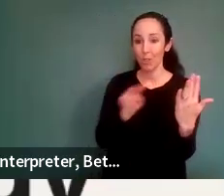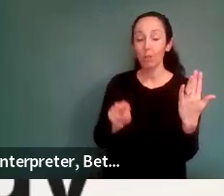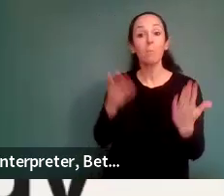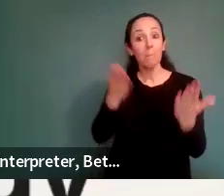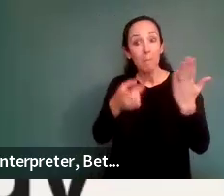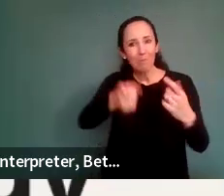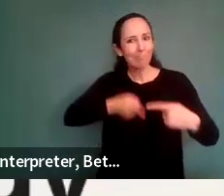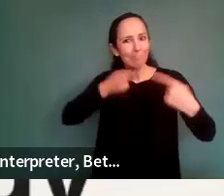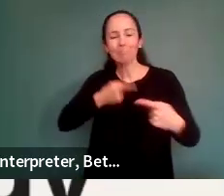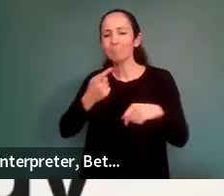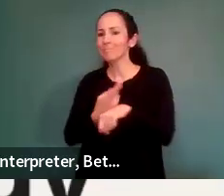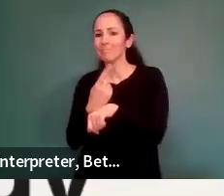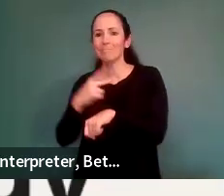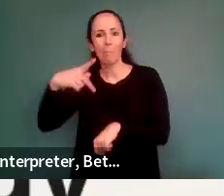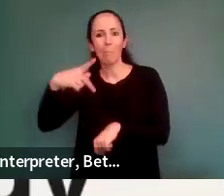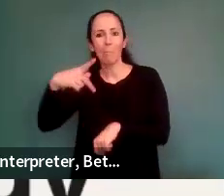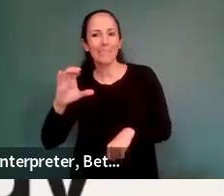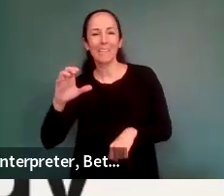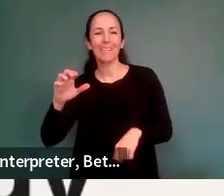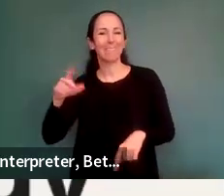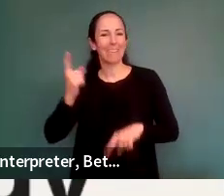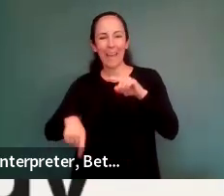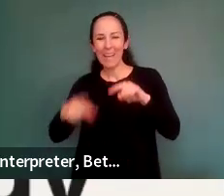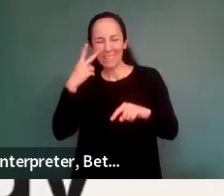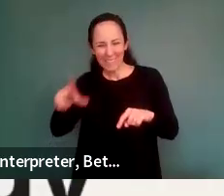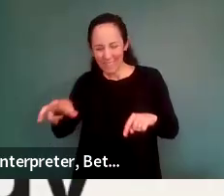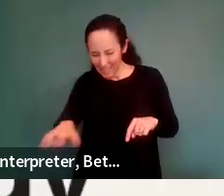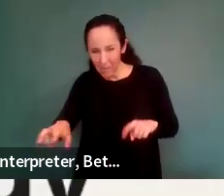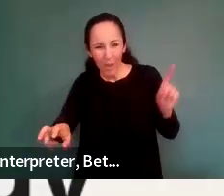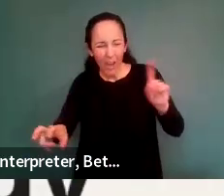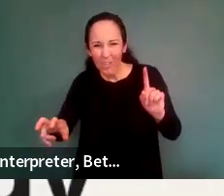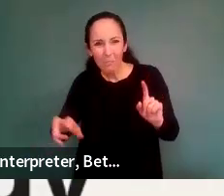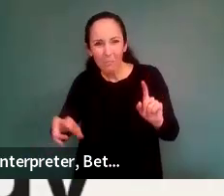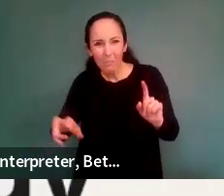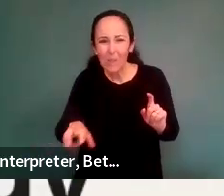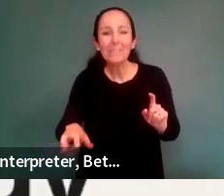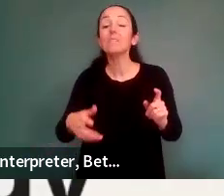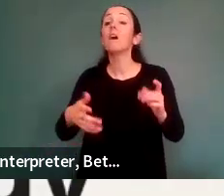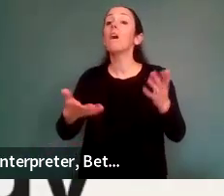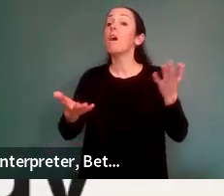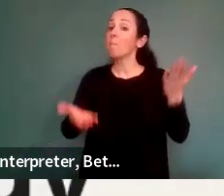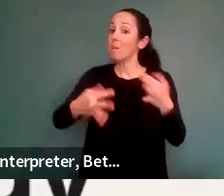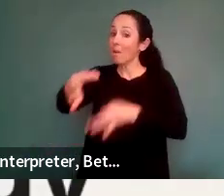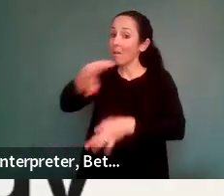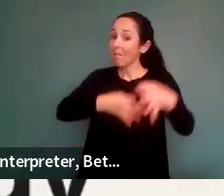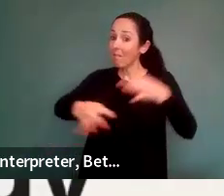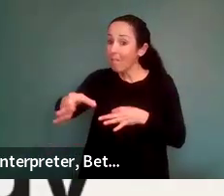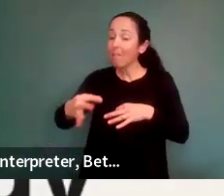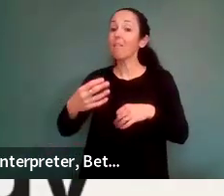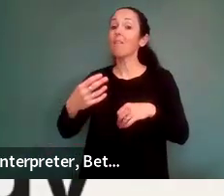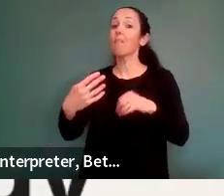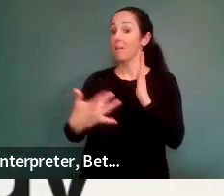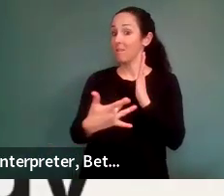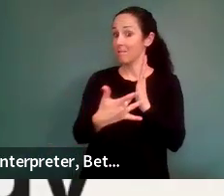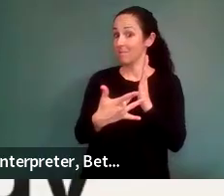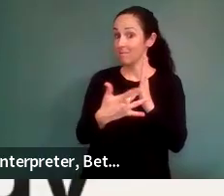with a mouse where you can point and click, you may consider magnification type